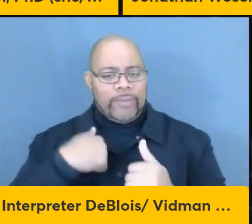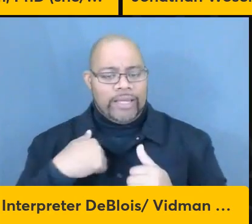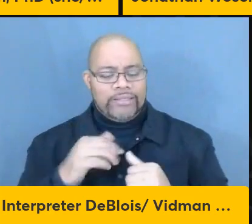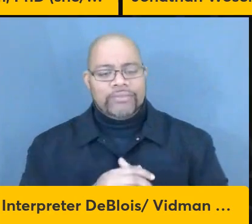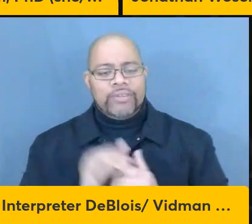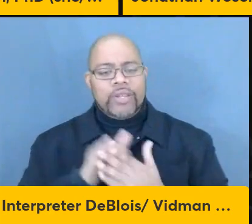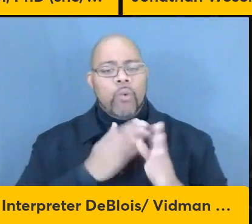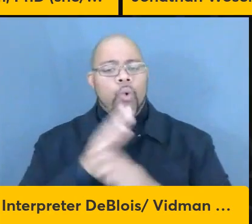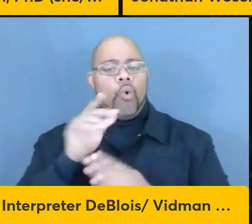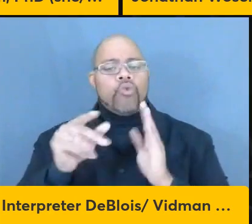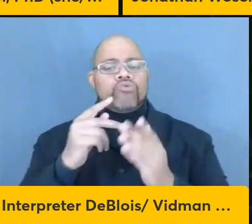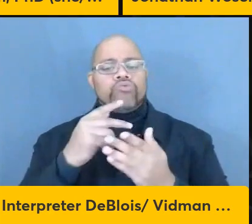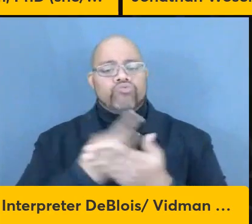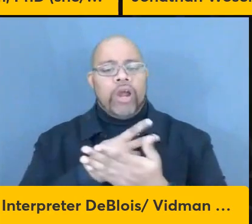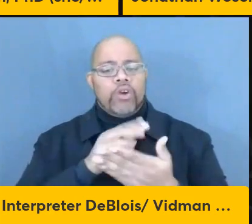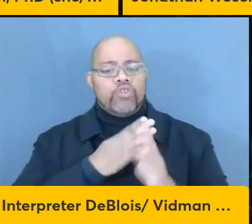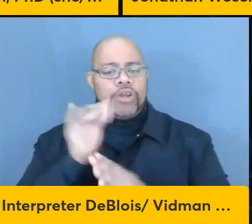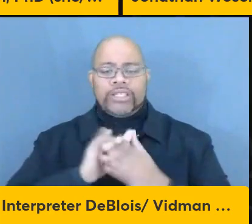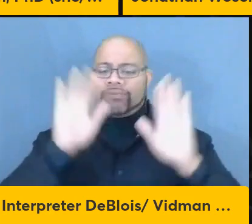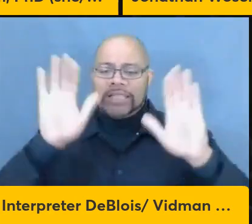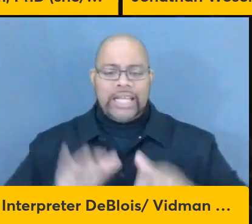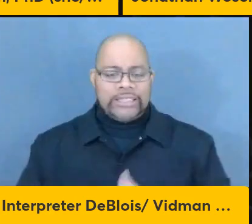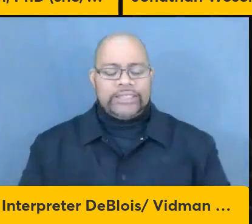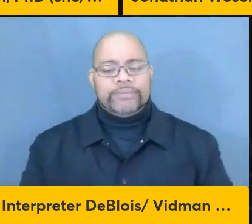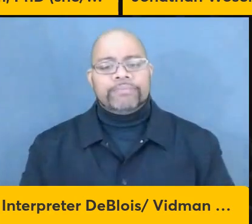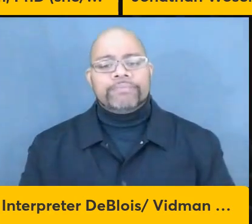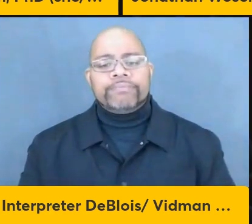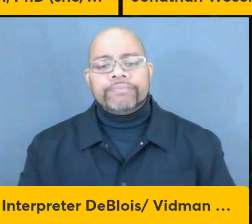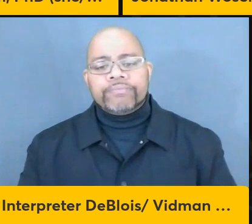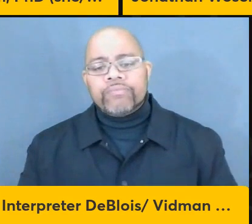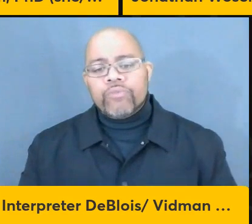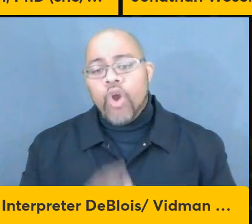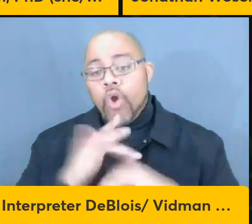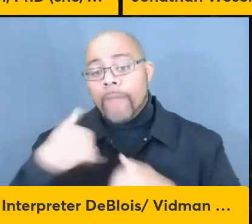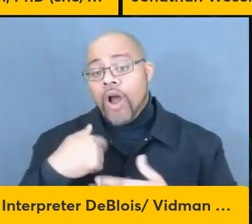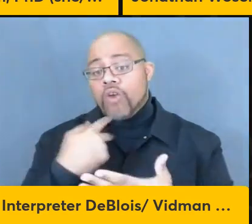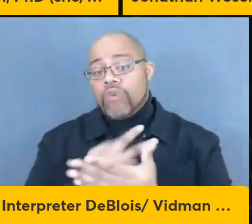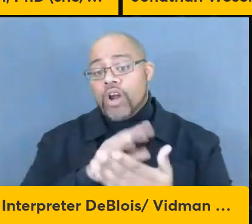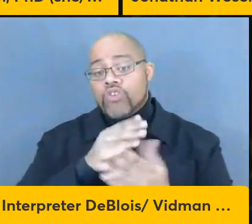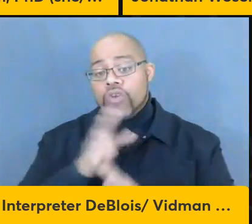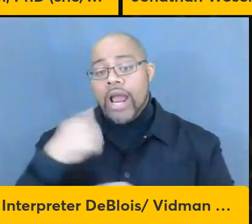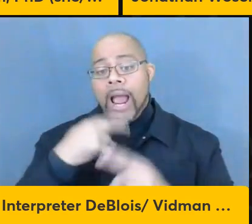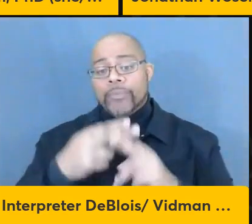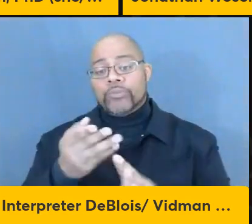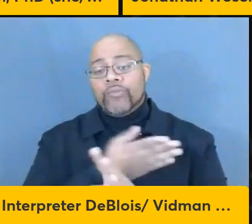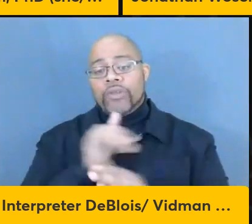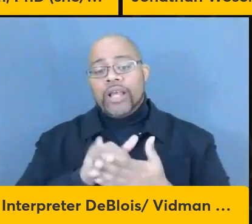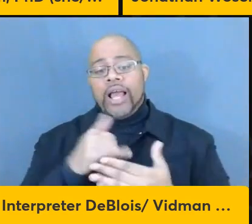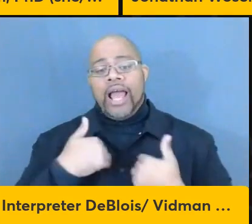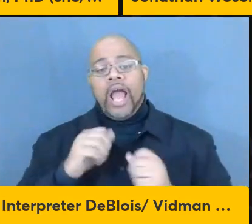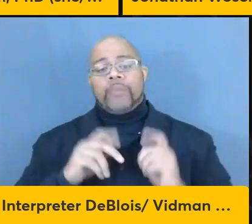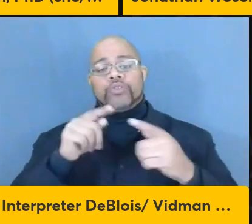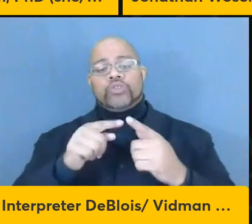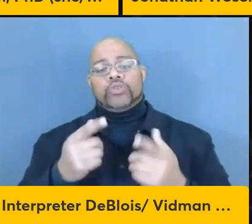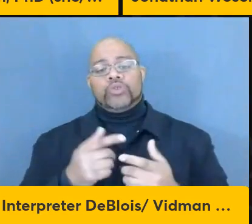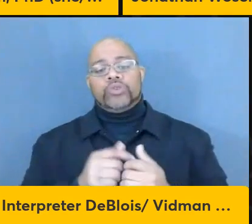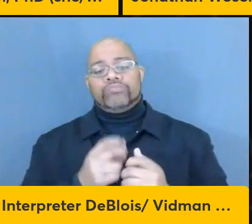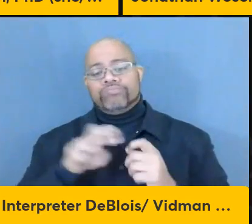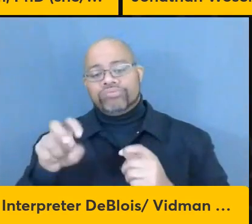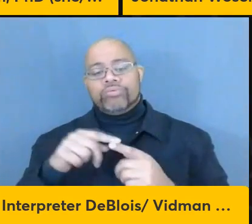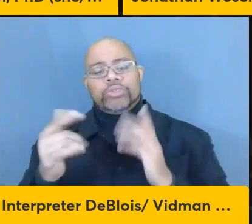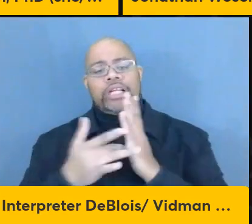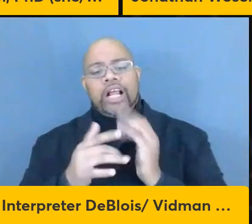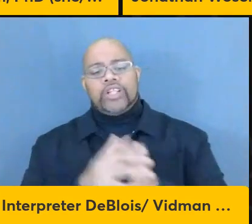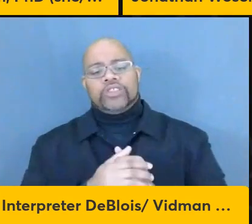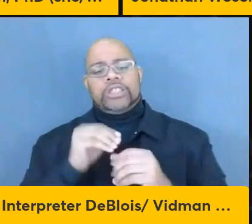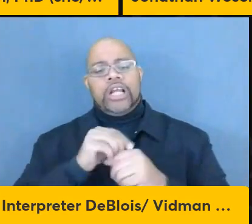throughout my whole graduate career, which is fantastic. Early on in my graduate career, I mentioned before that I had the opportunity to spin off a technology